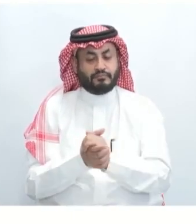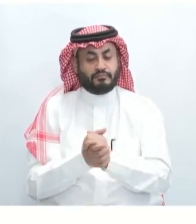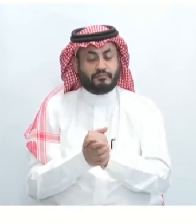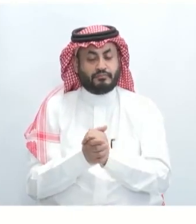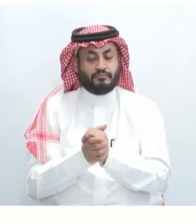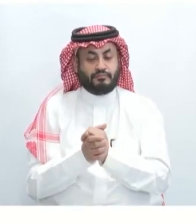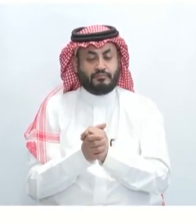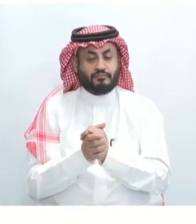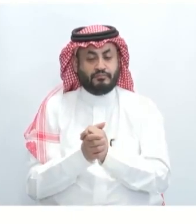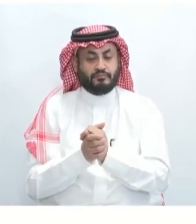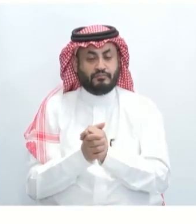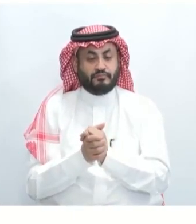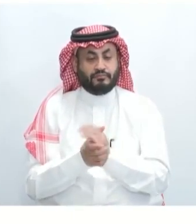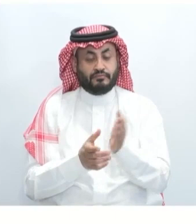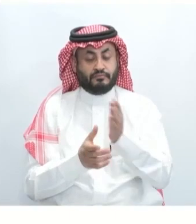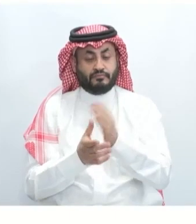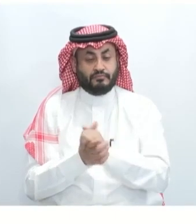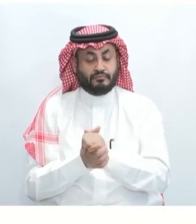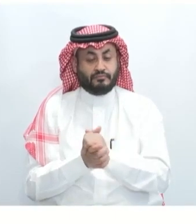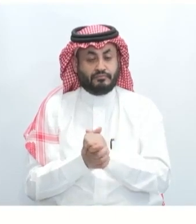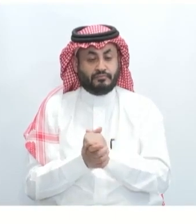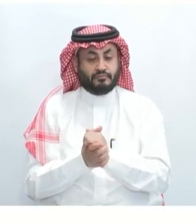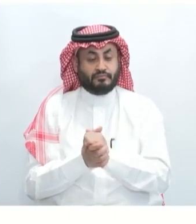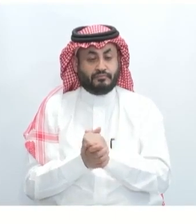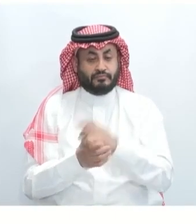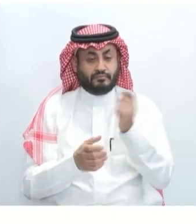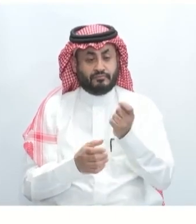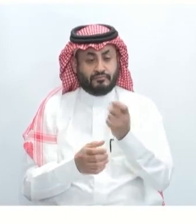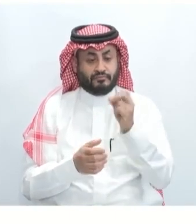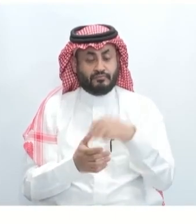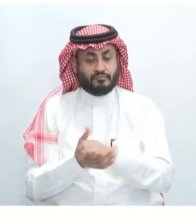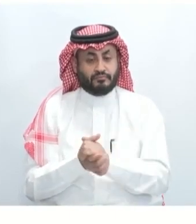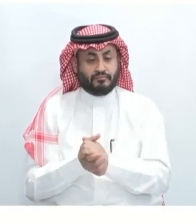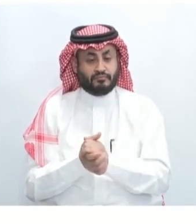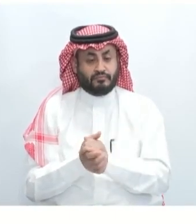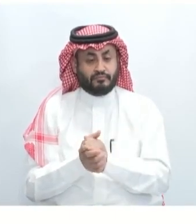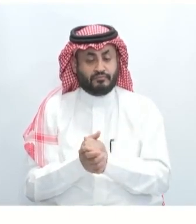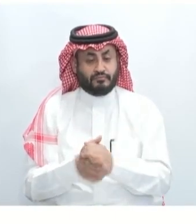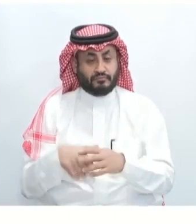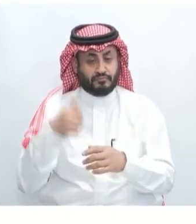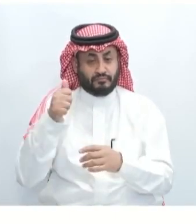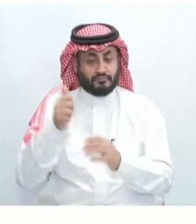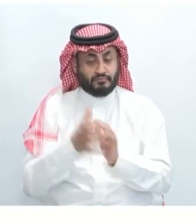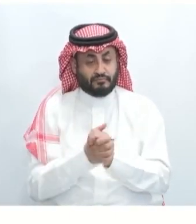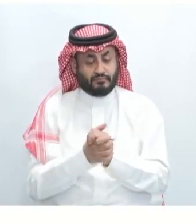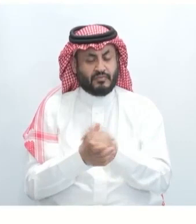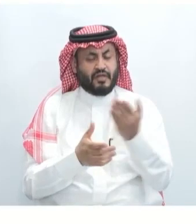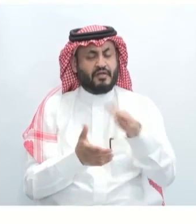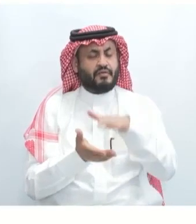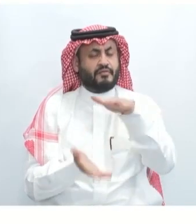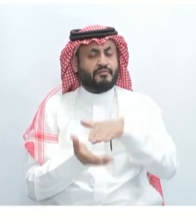yes, you are. You're right. Okay, last thing, trace and write. Now we have A. Is it capital or